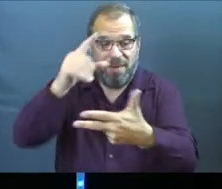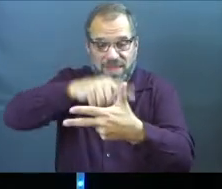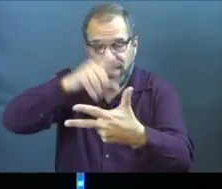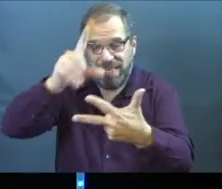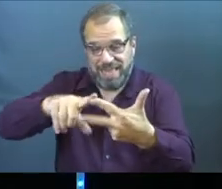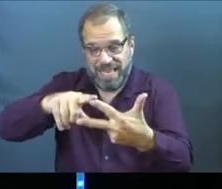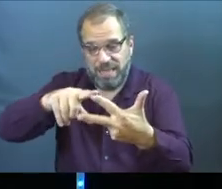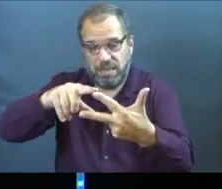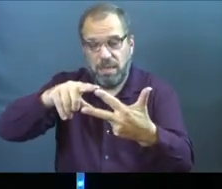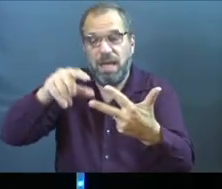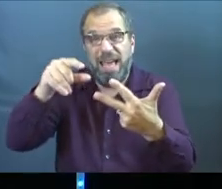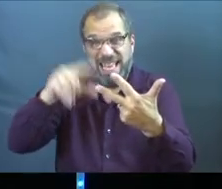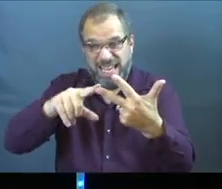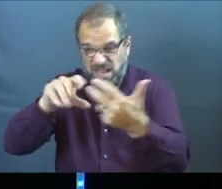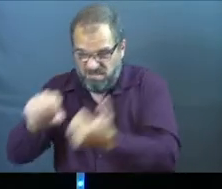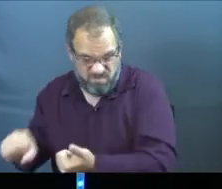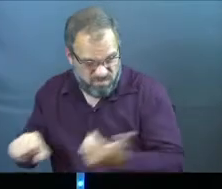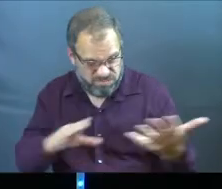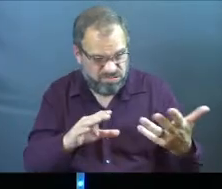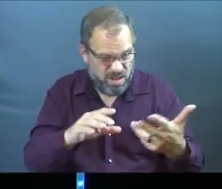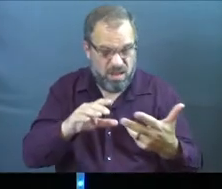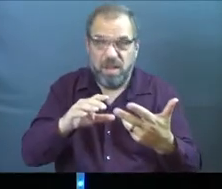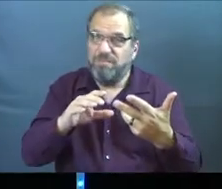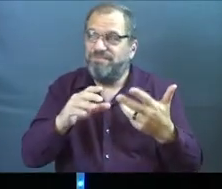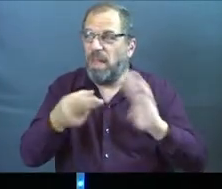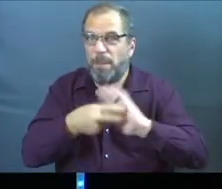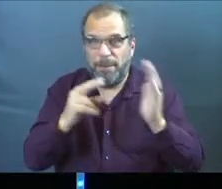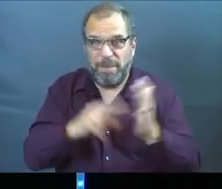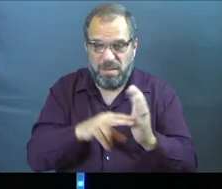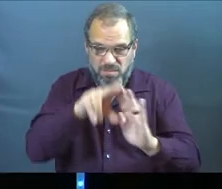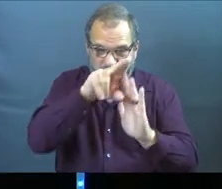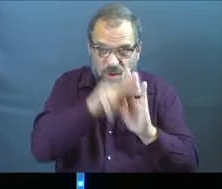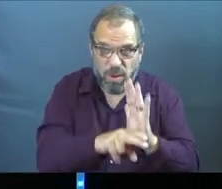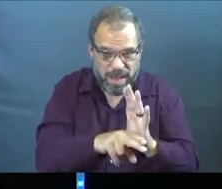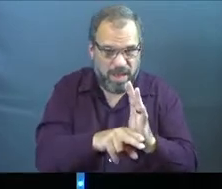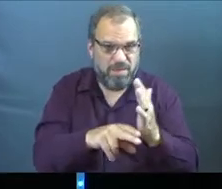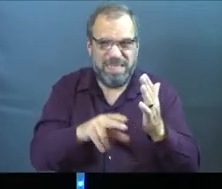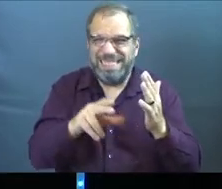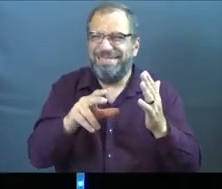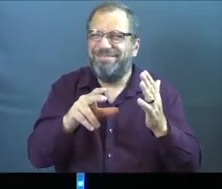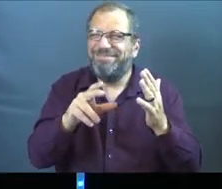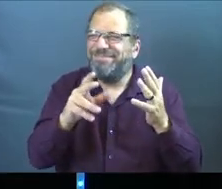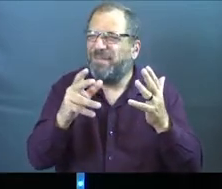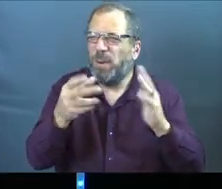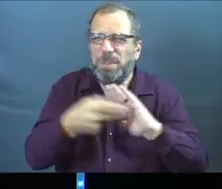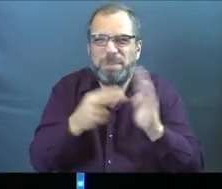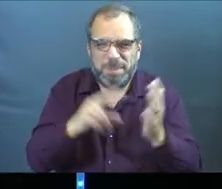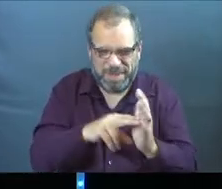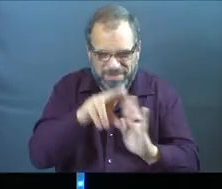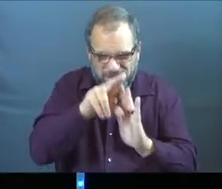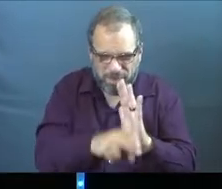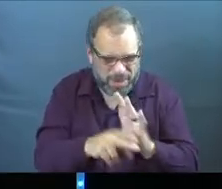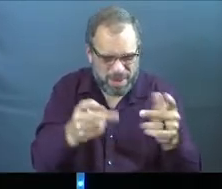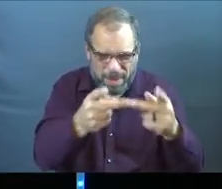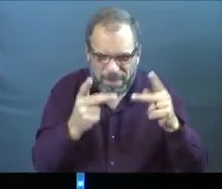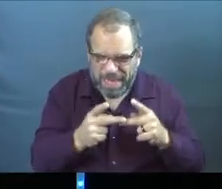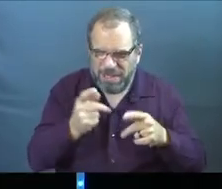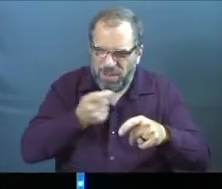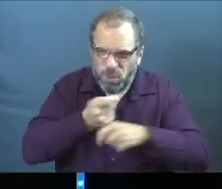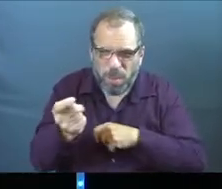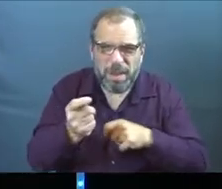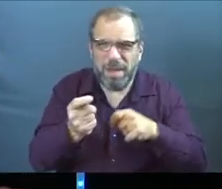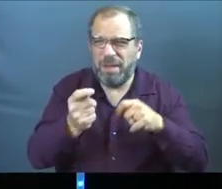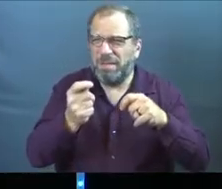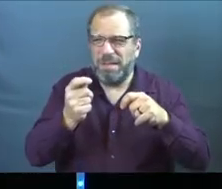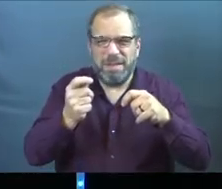will be thrown into the lake of fire. So again, these just basically mean the grave. We don't know much about whether they're going to be places of torment